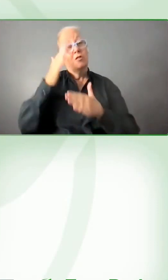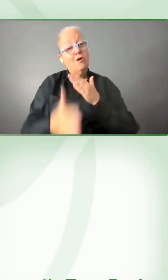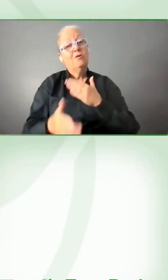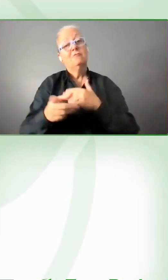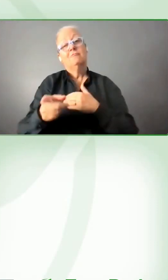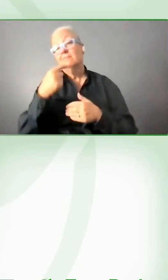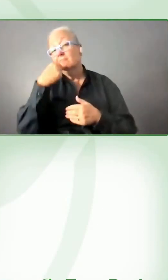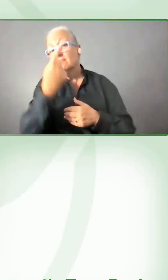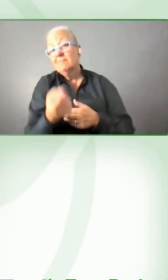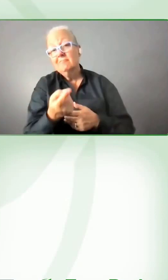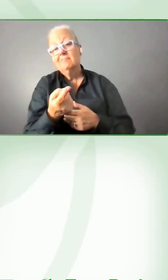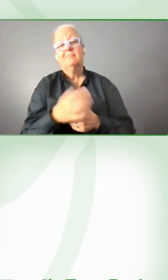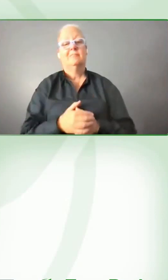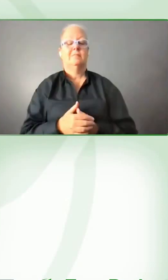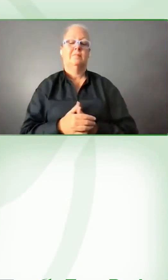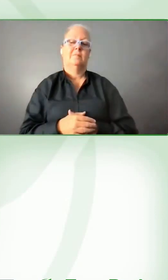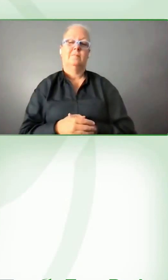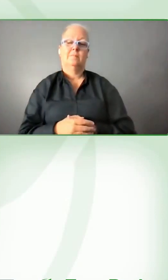today.